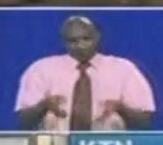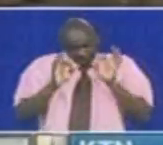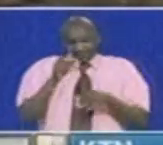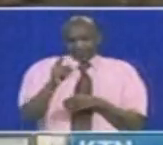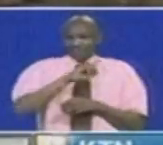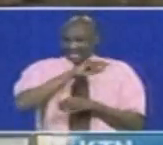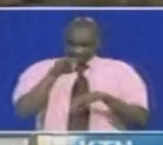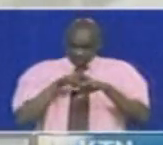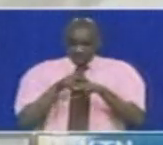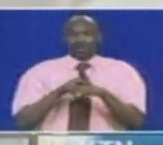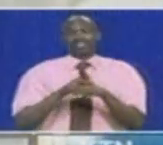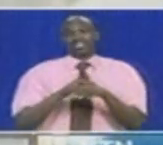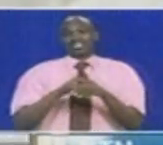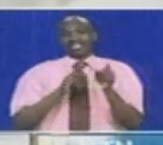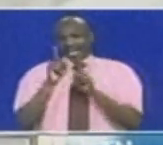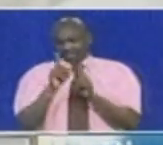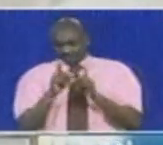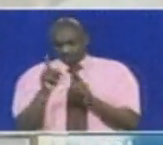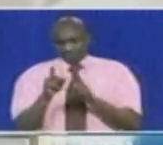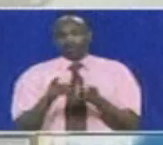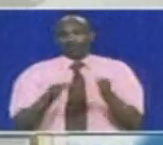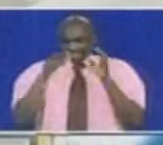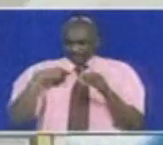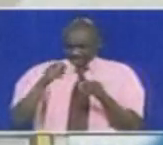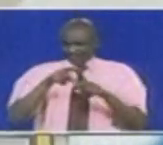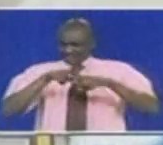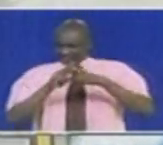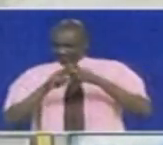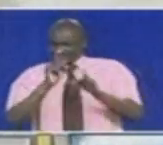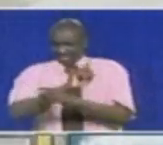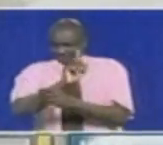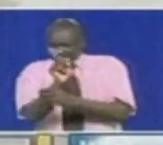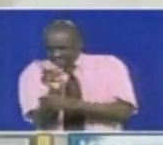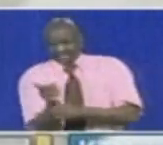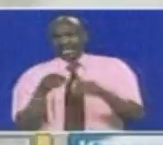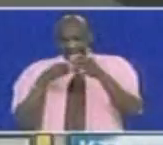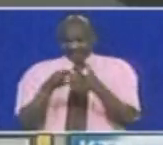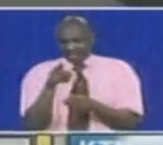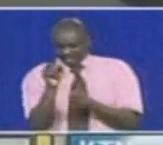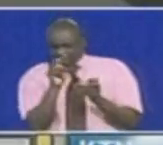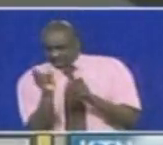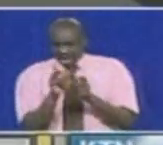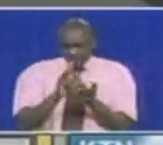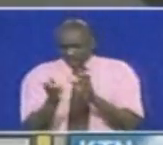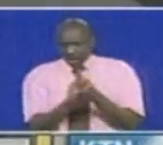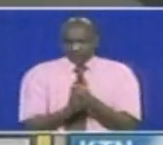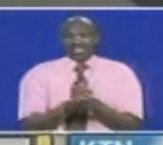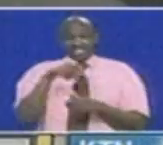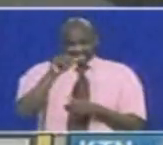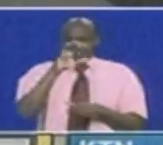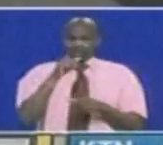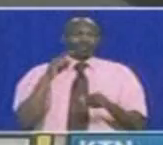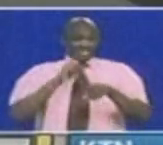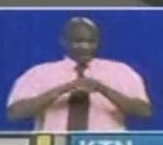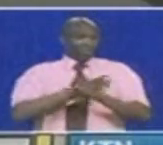Transport Safety Authority made inspecting speed governors the main focus of the inspection exercise, and this would take time